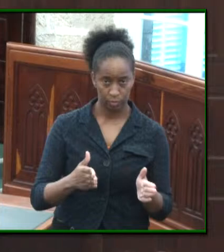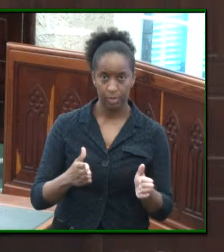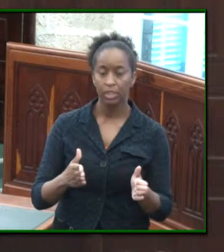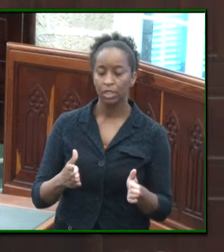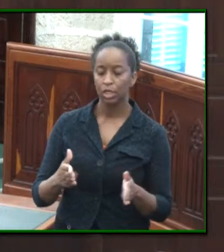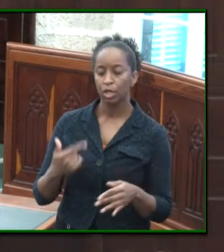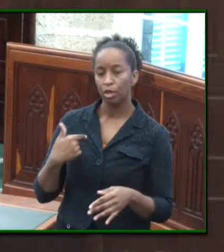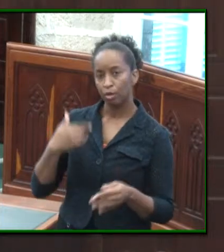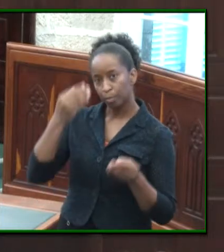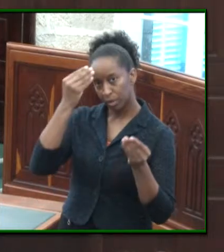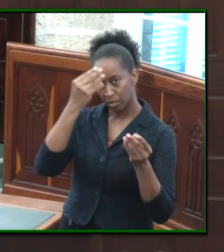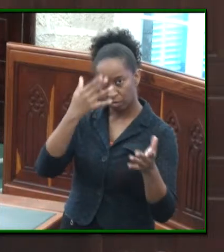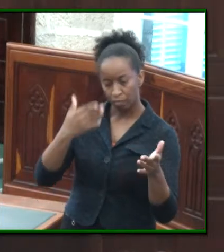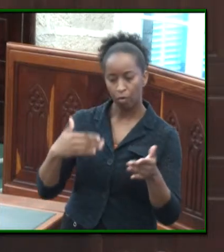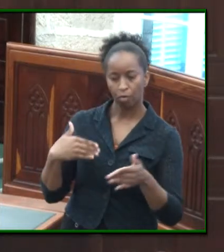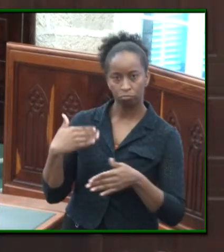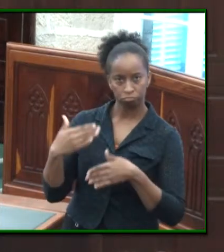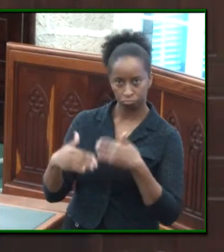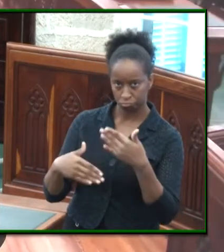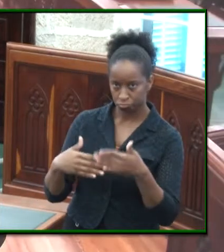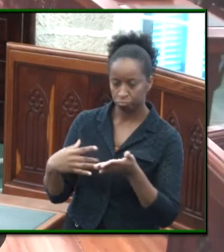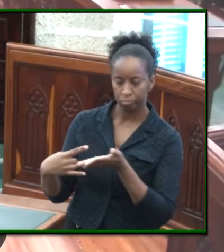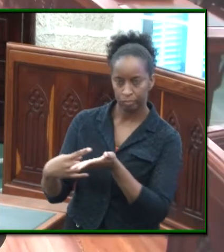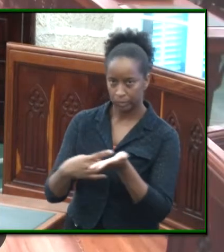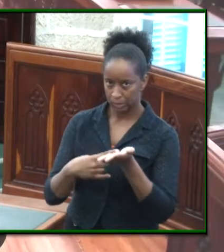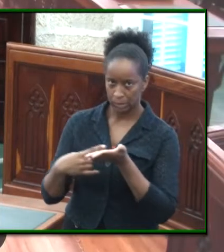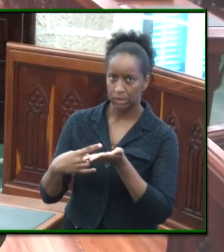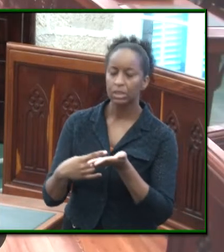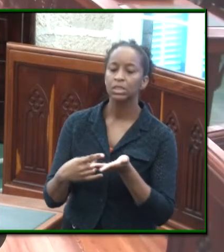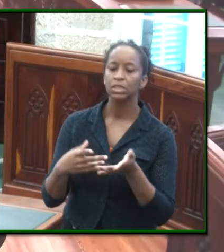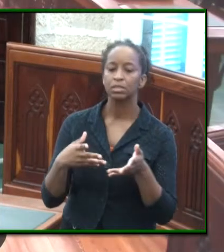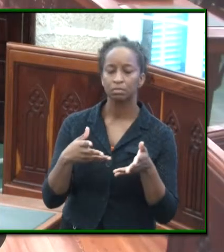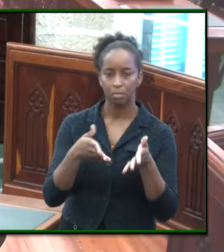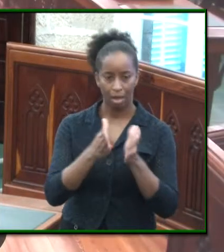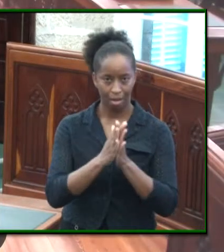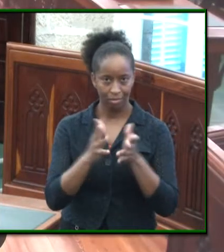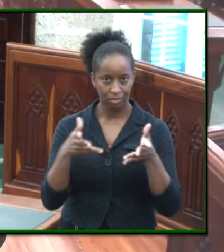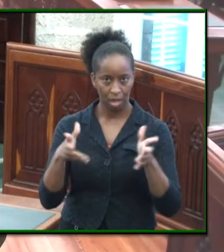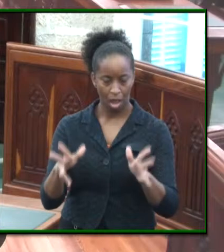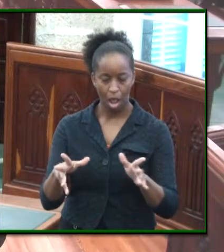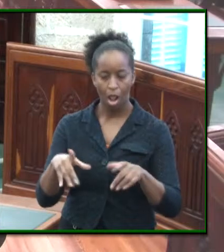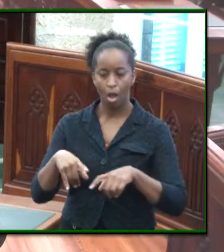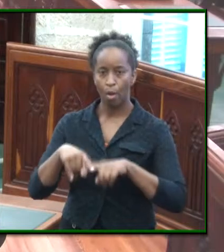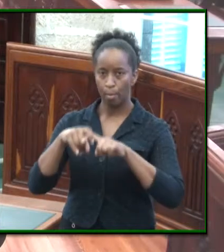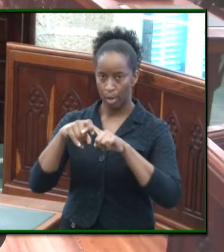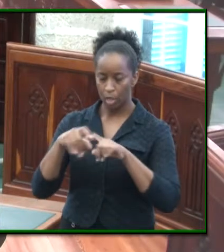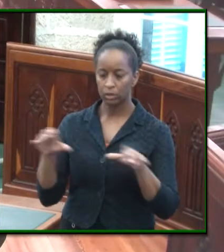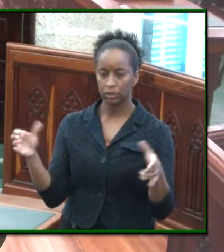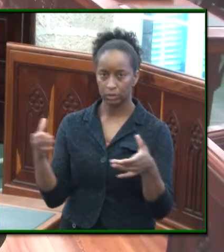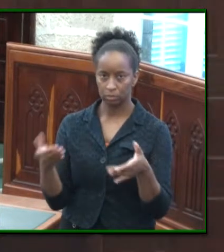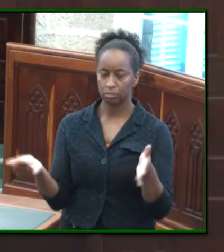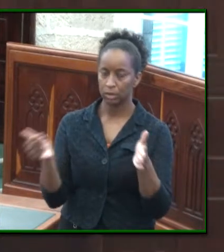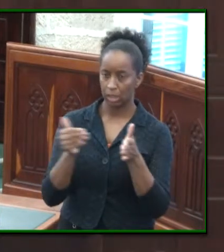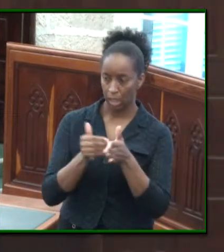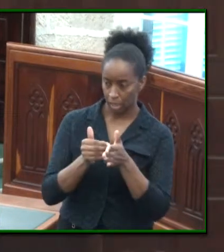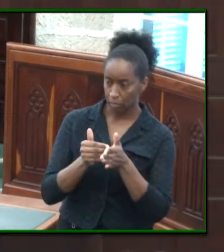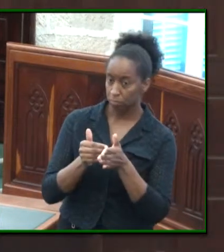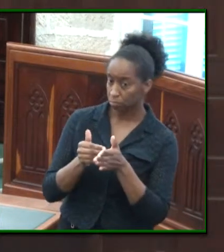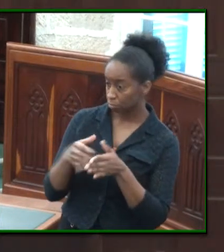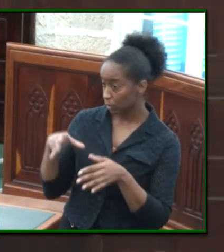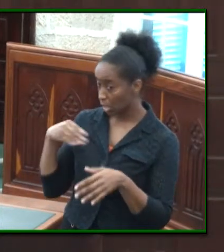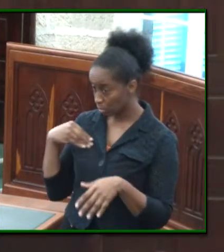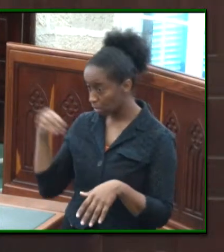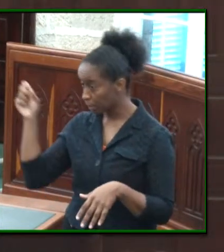again. All honorable members in favor, say aye. Honorable members against, say no. We think the ayes have